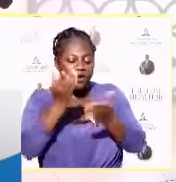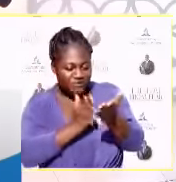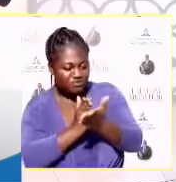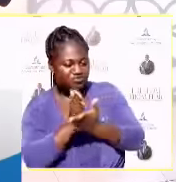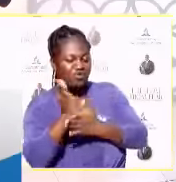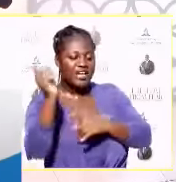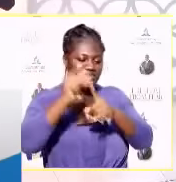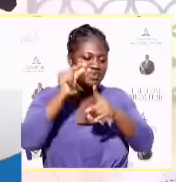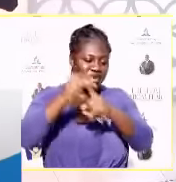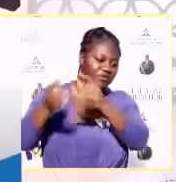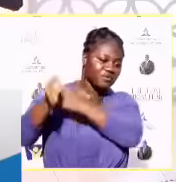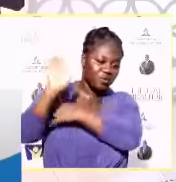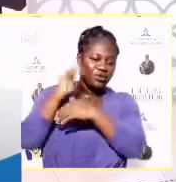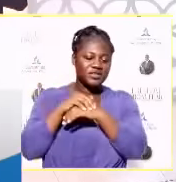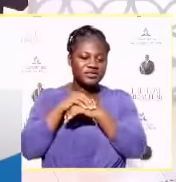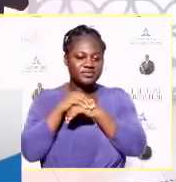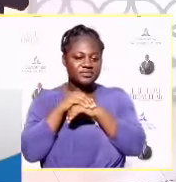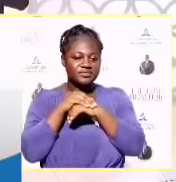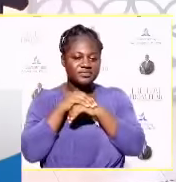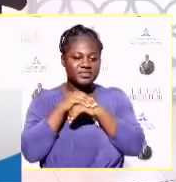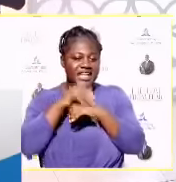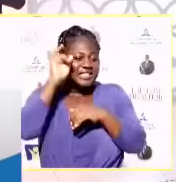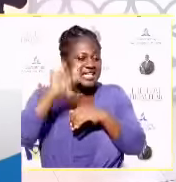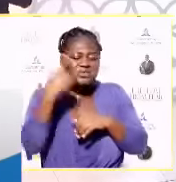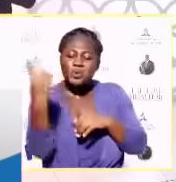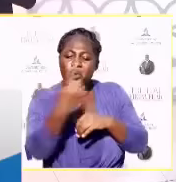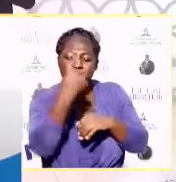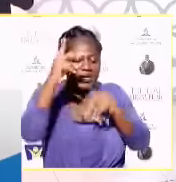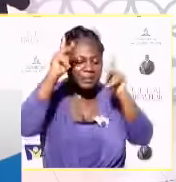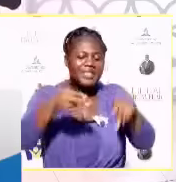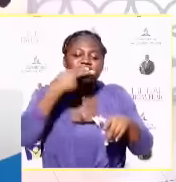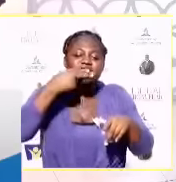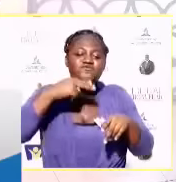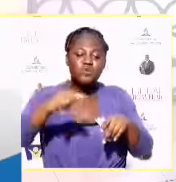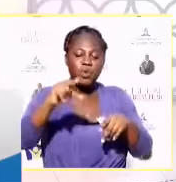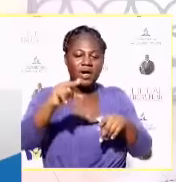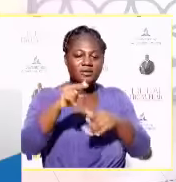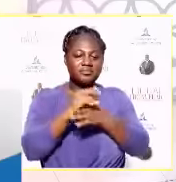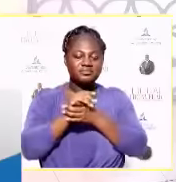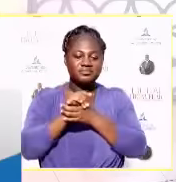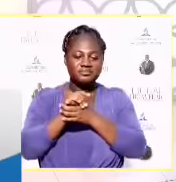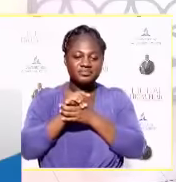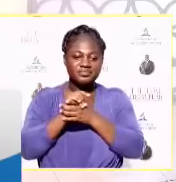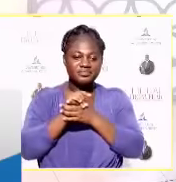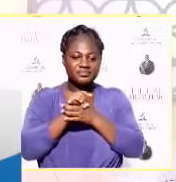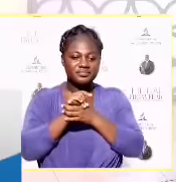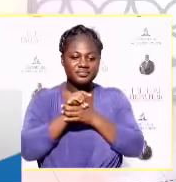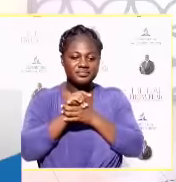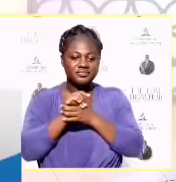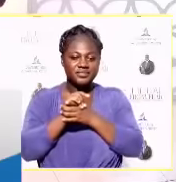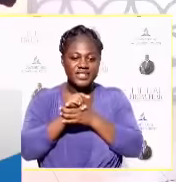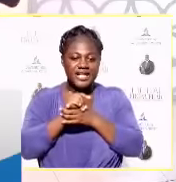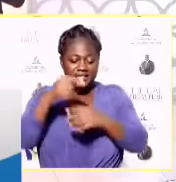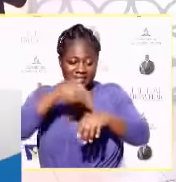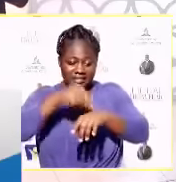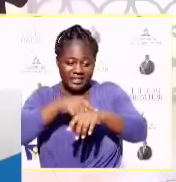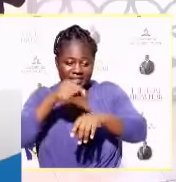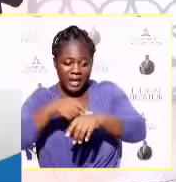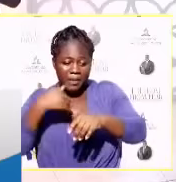The eighth person, a preacher of righteousness, bringing in the